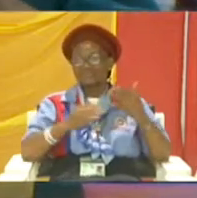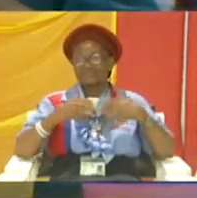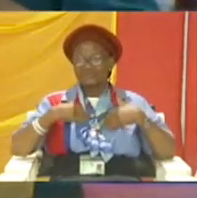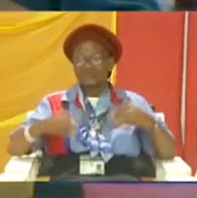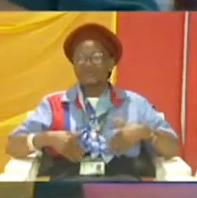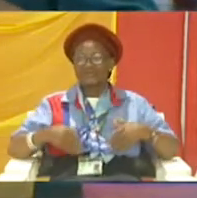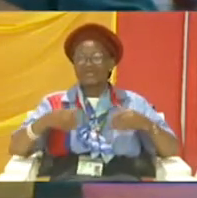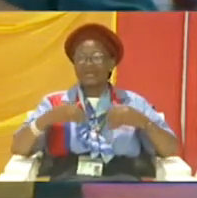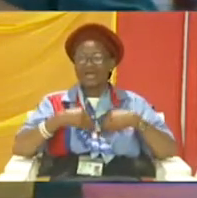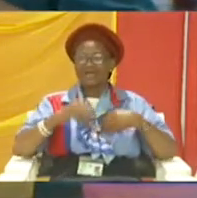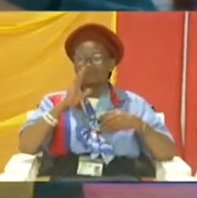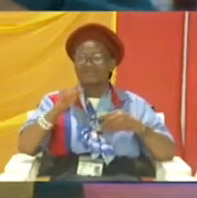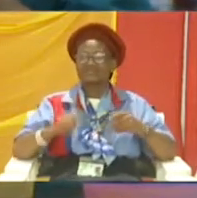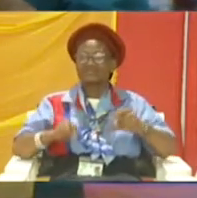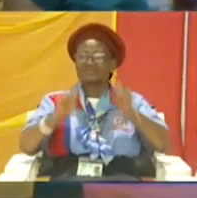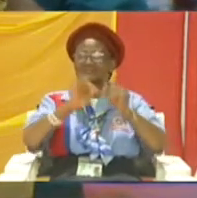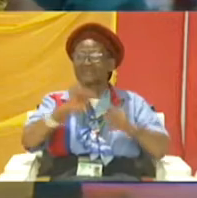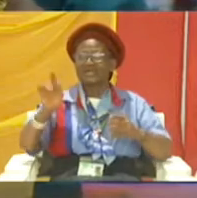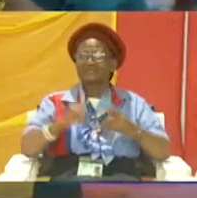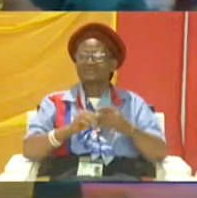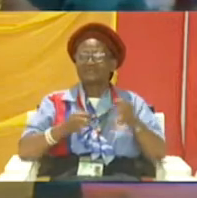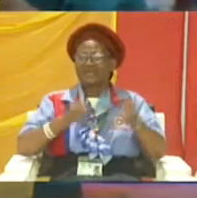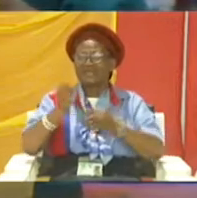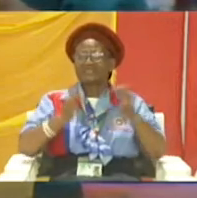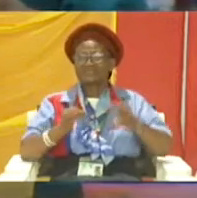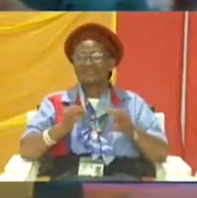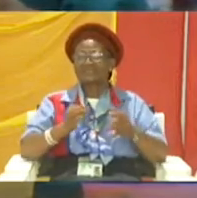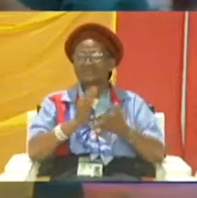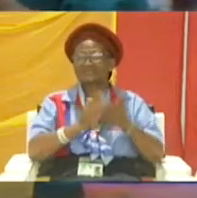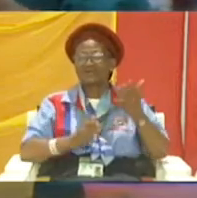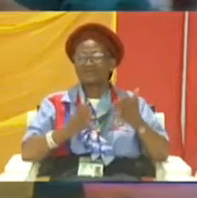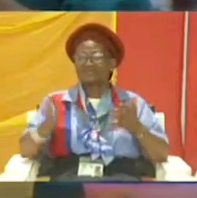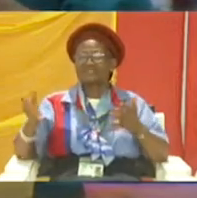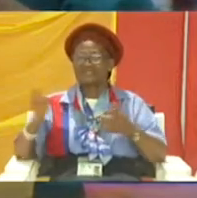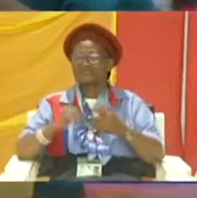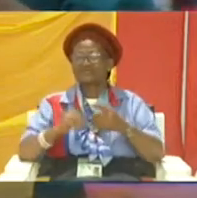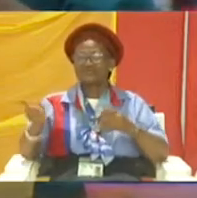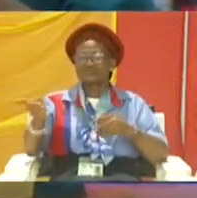to explain something to you,